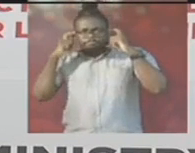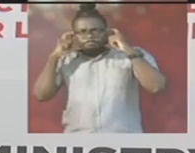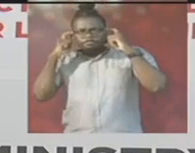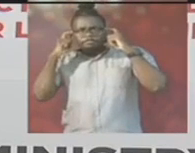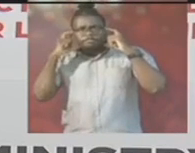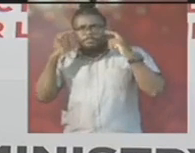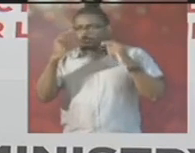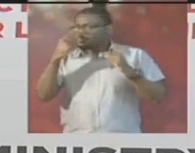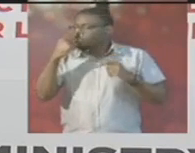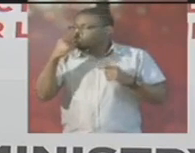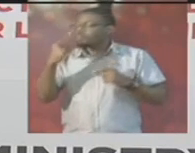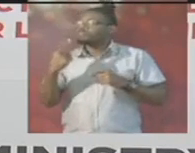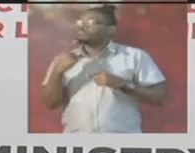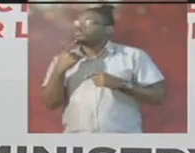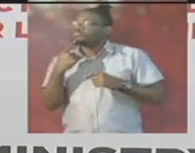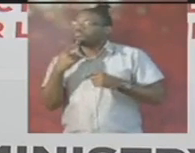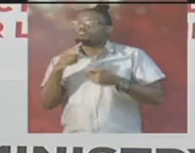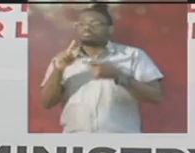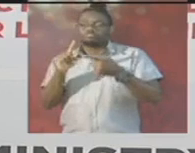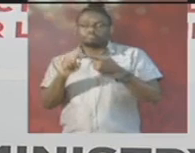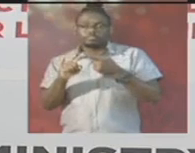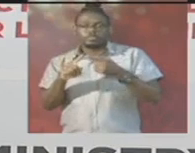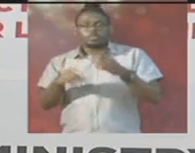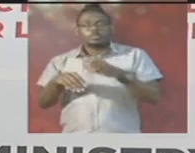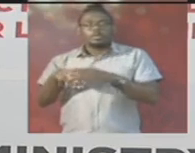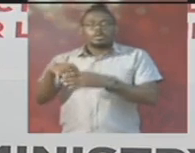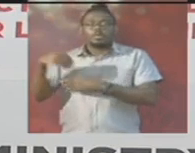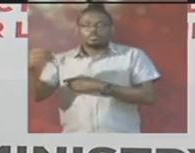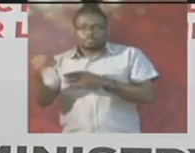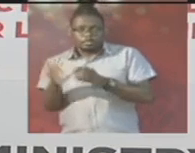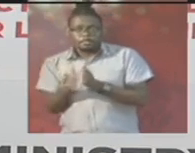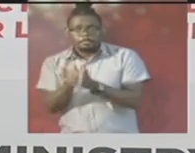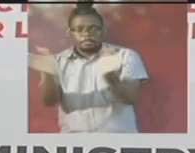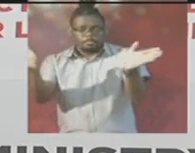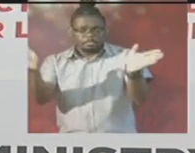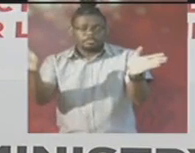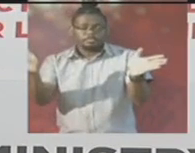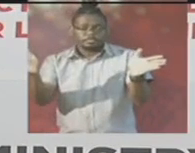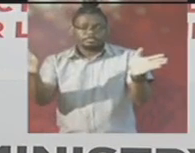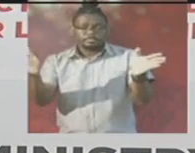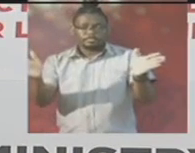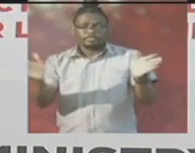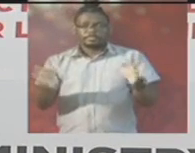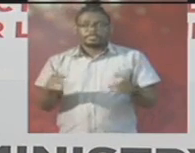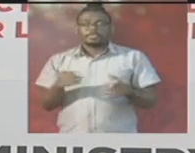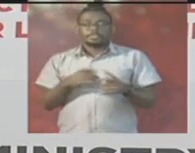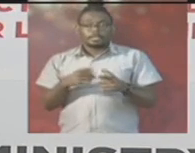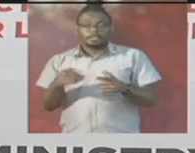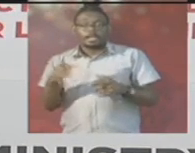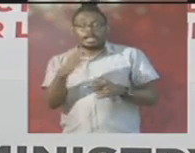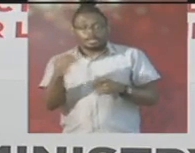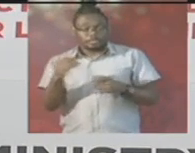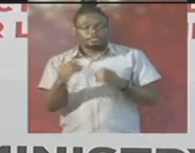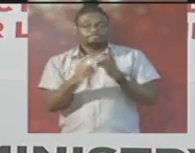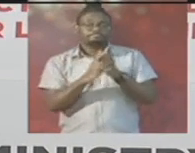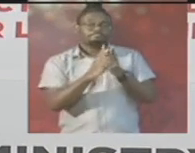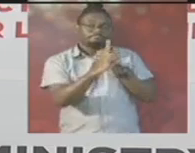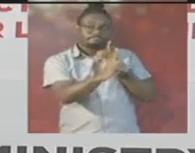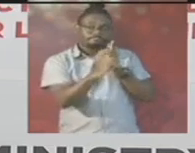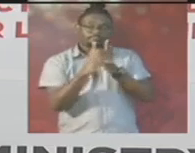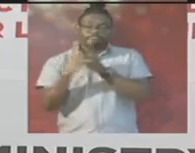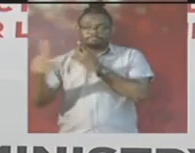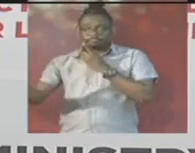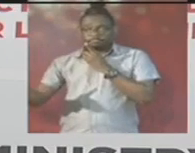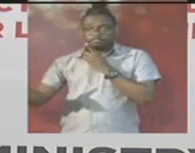nose and mouth when you go out in public, all right? And keep your distance from others and stay home, ladies